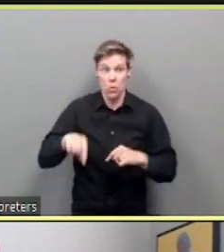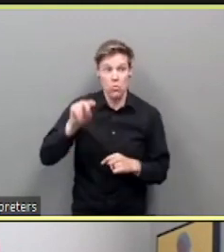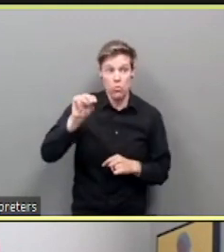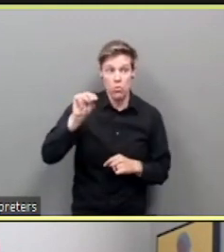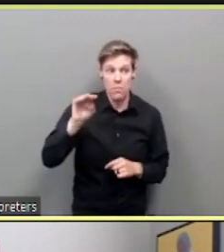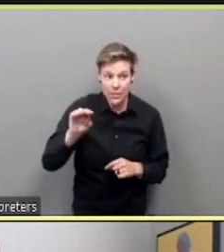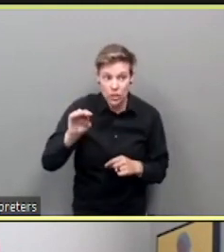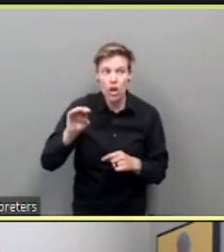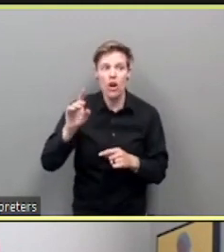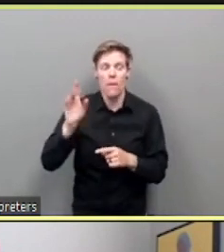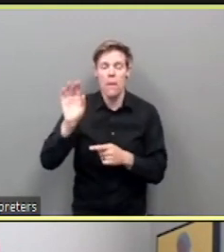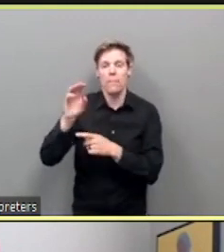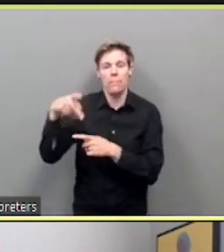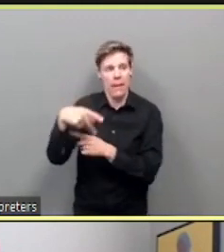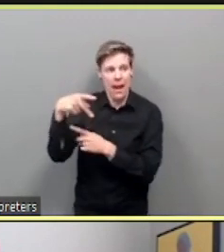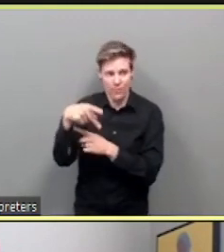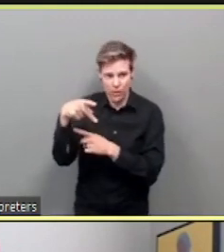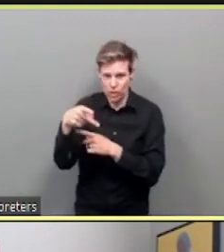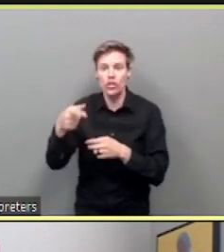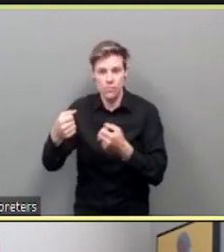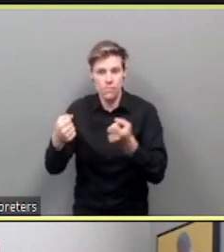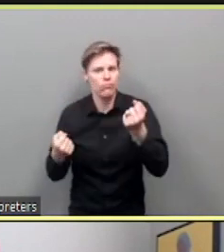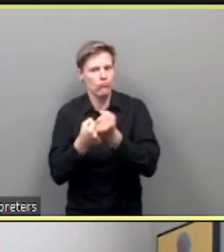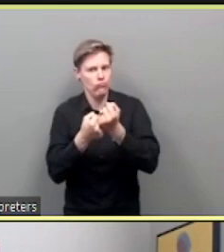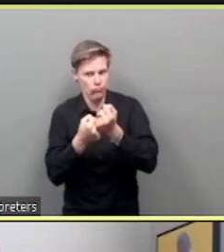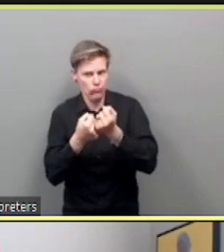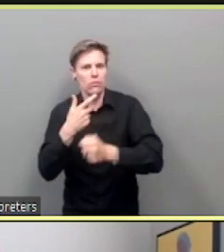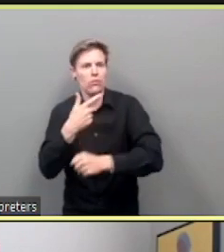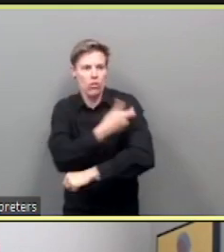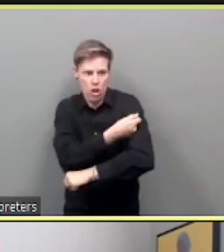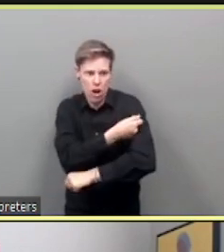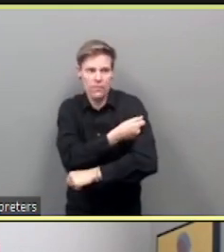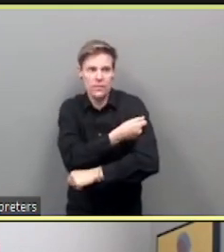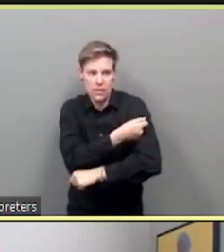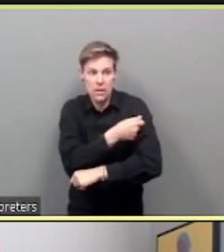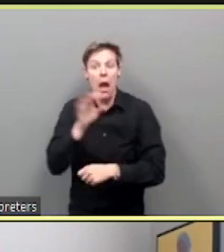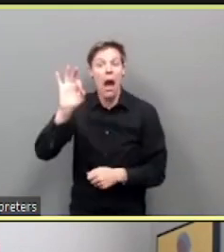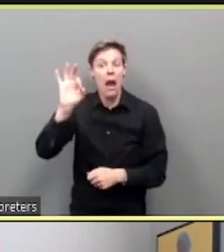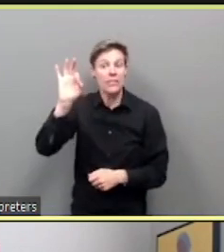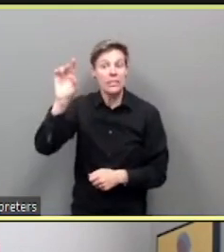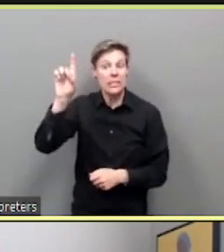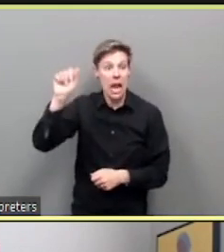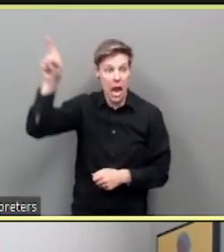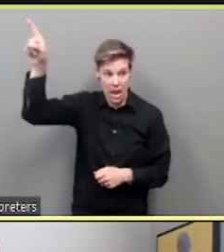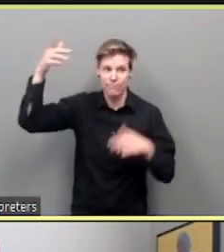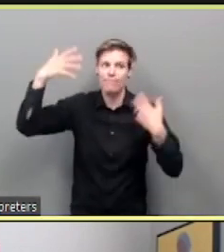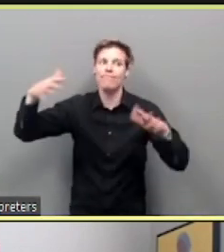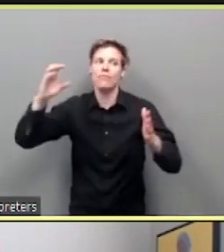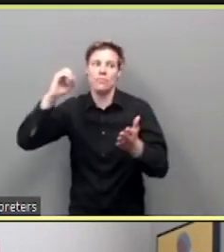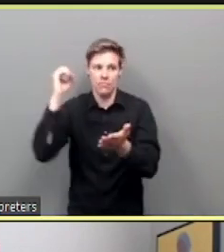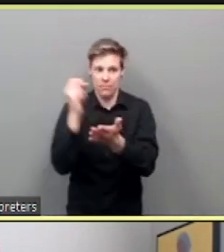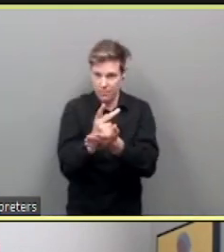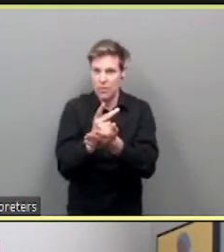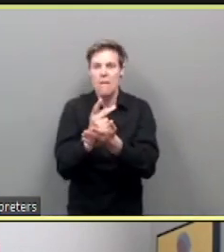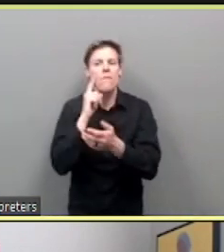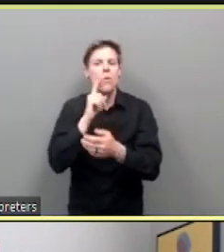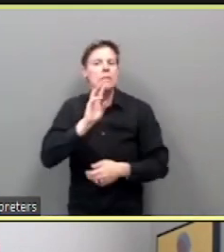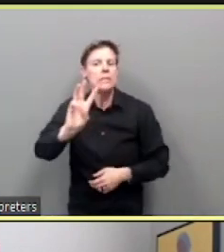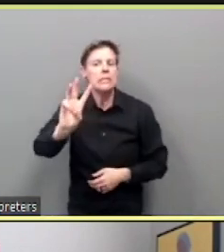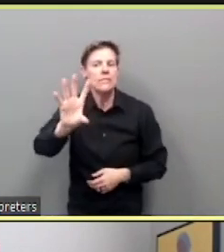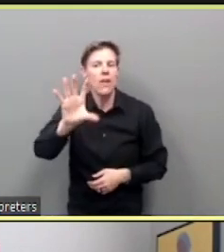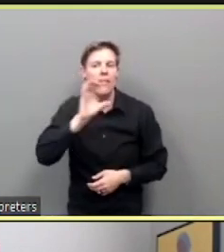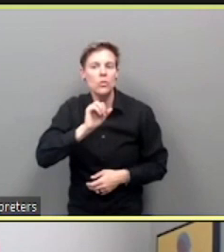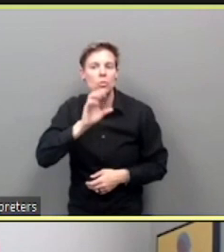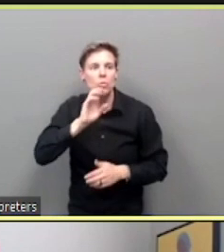doses. So the FDA approved the Pfizer booster for 65 and over last week. And for